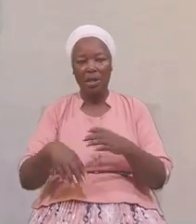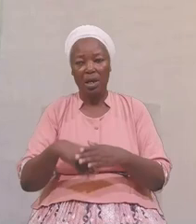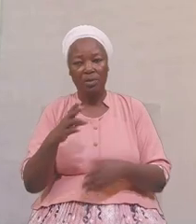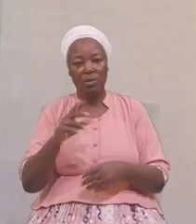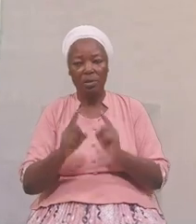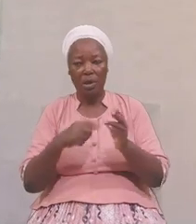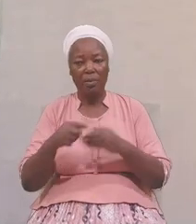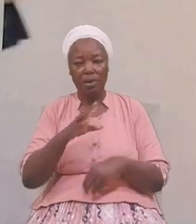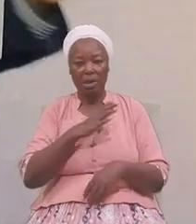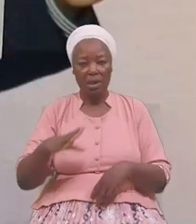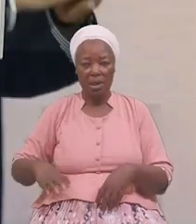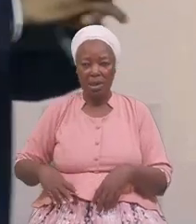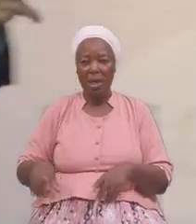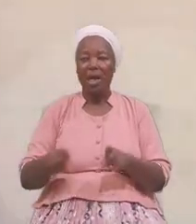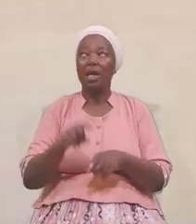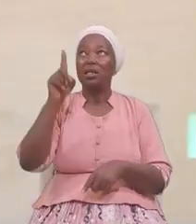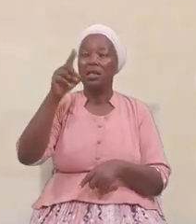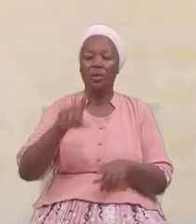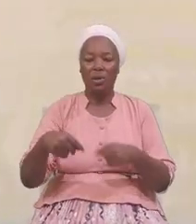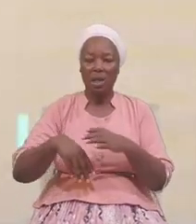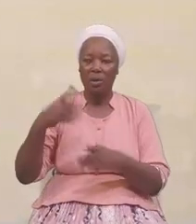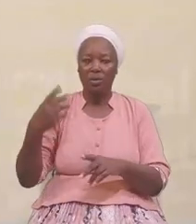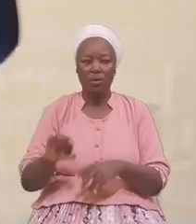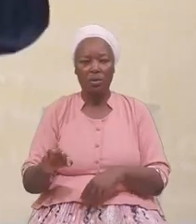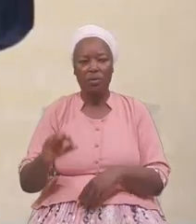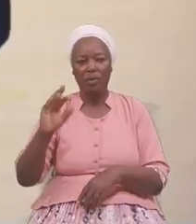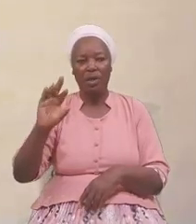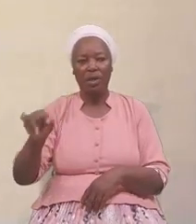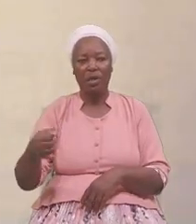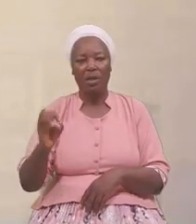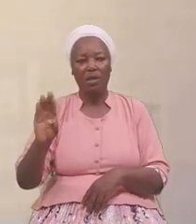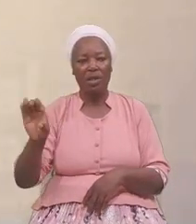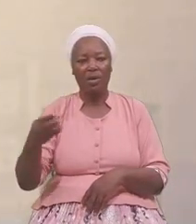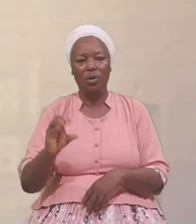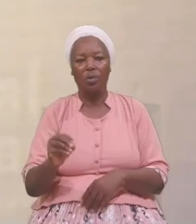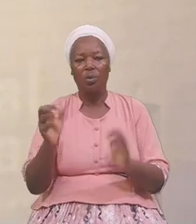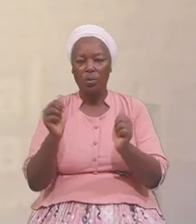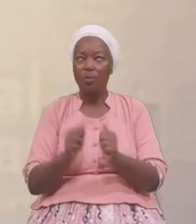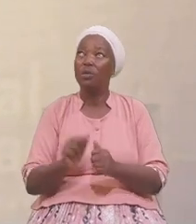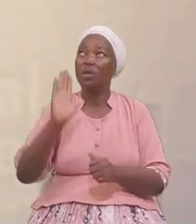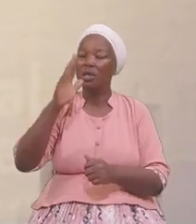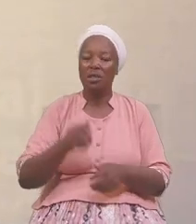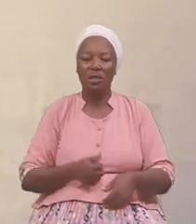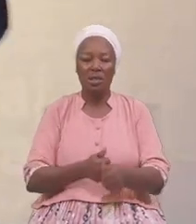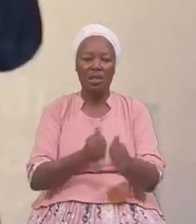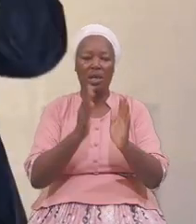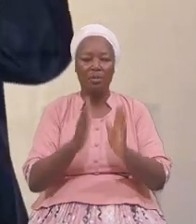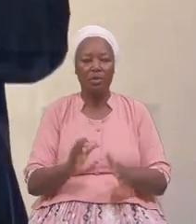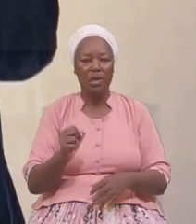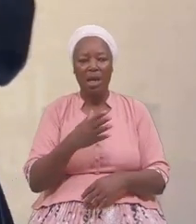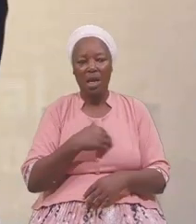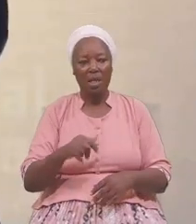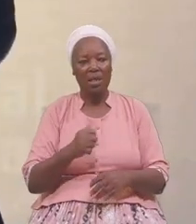Christ, he went out of Jericho with his disciples. And a